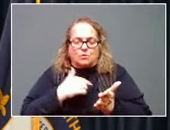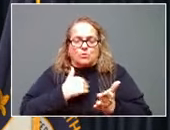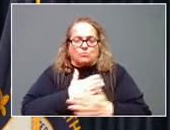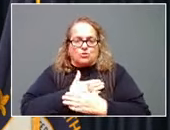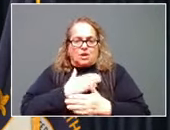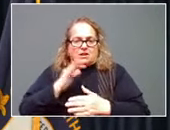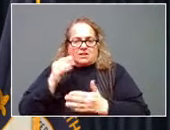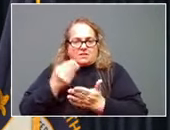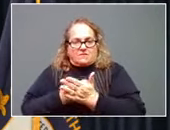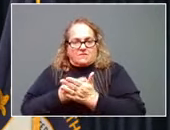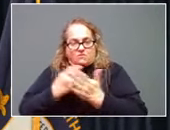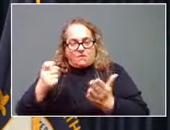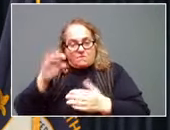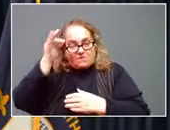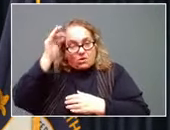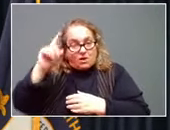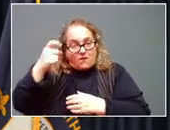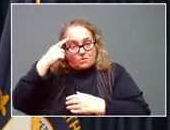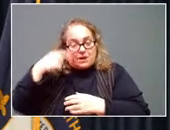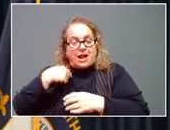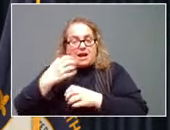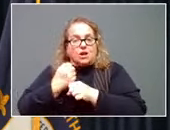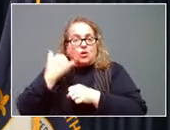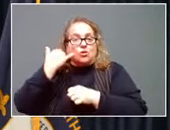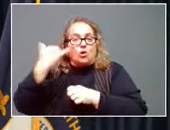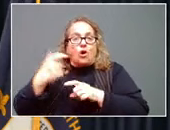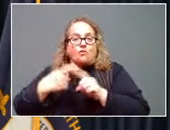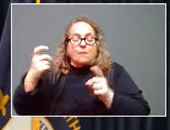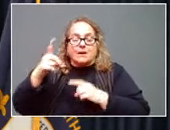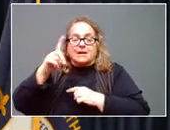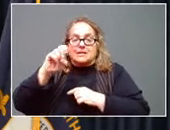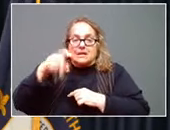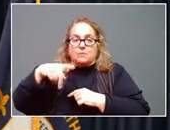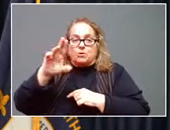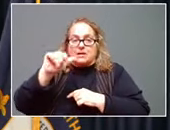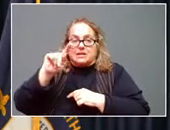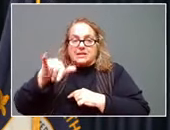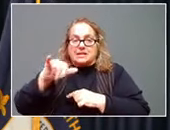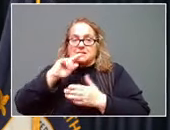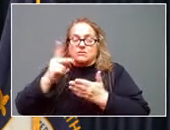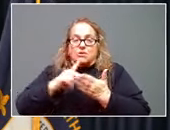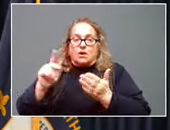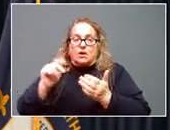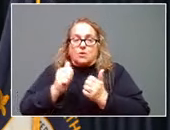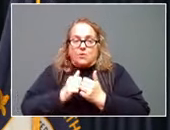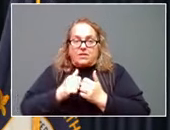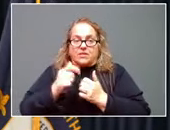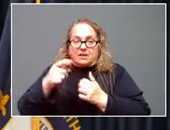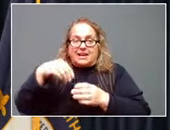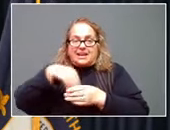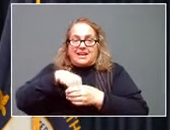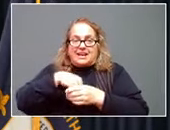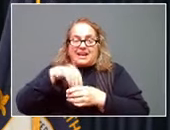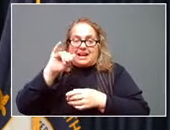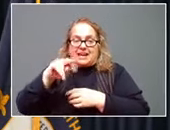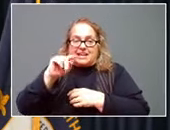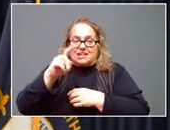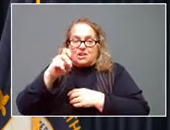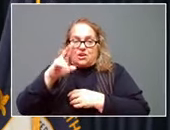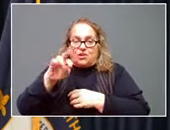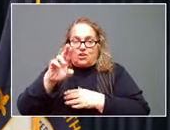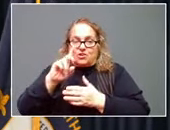the what I call the Deputy Secretary of the Interior today. I ended it with, feel free to call me with $74 million